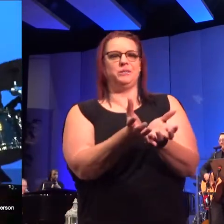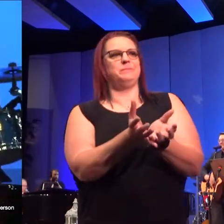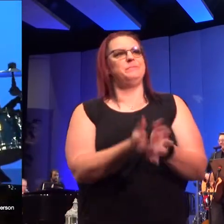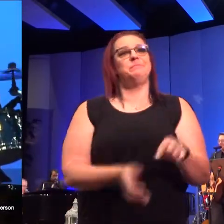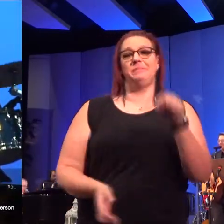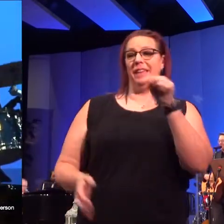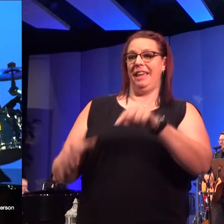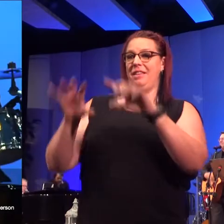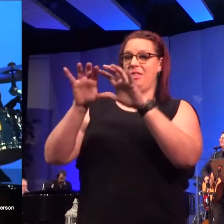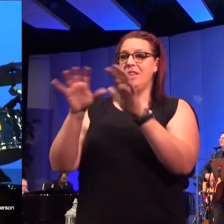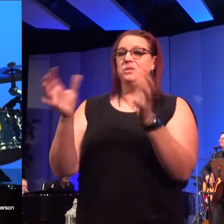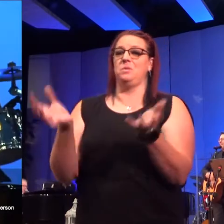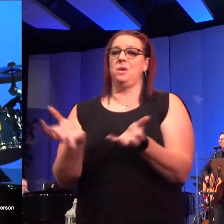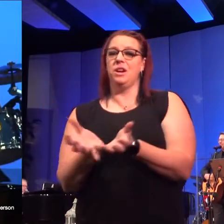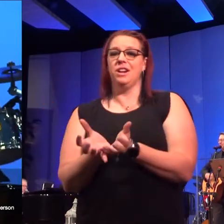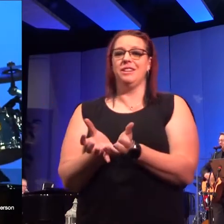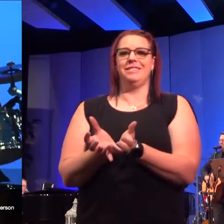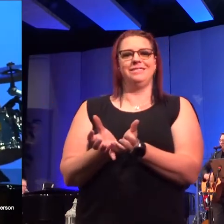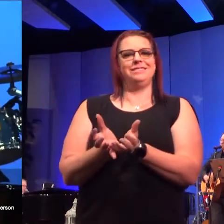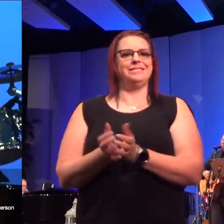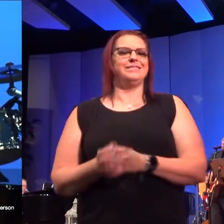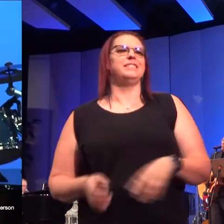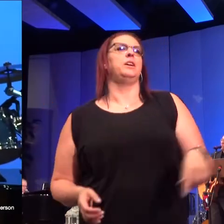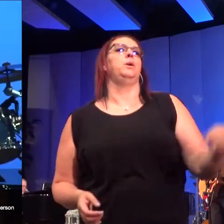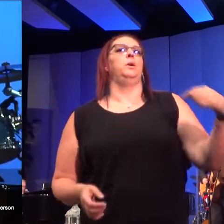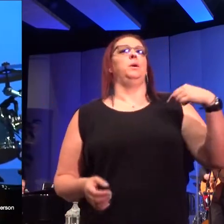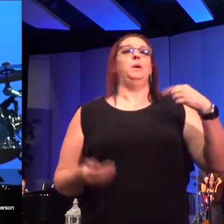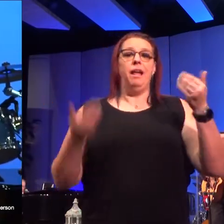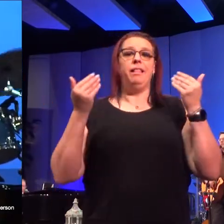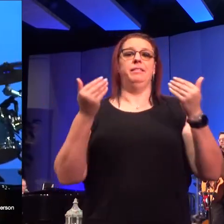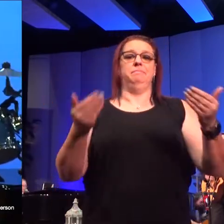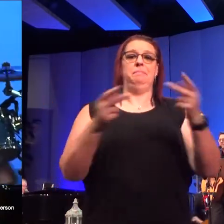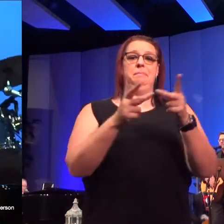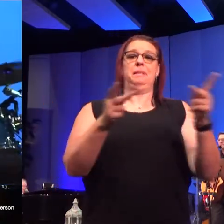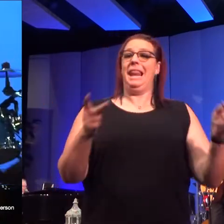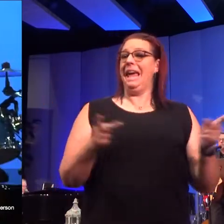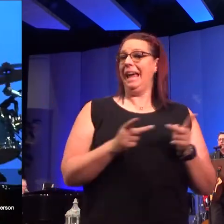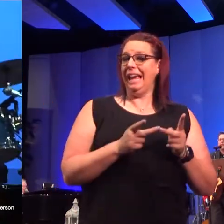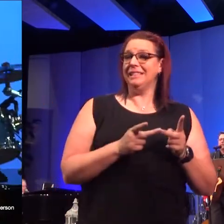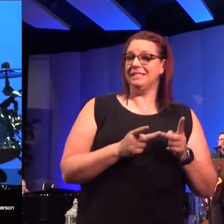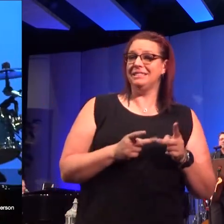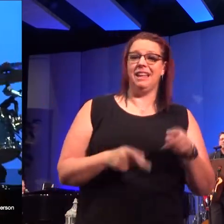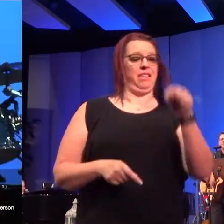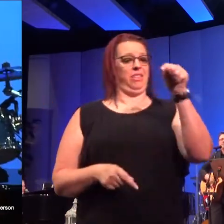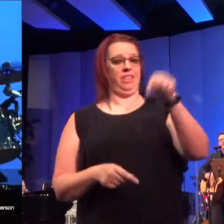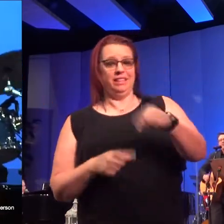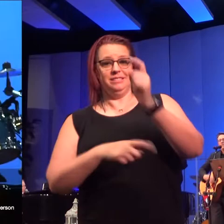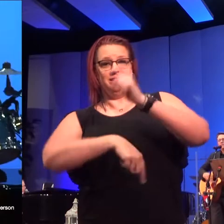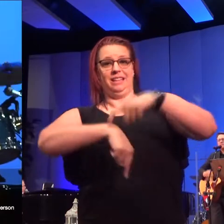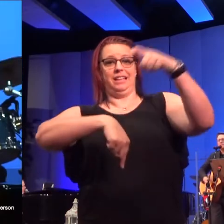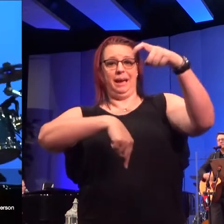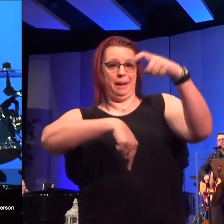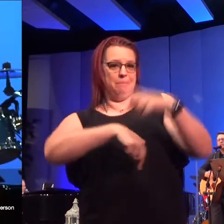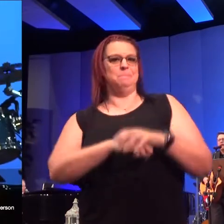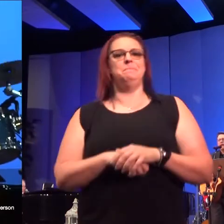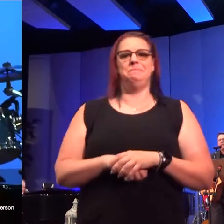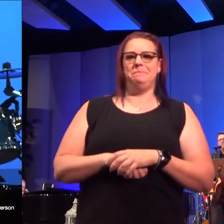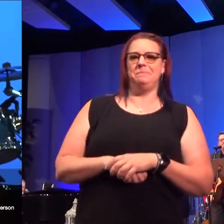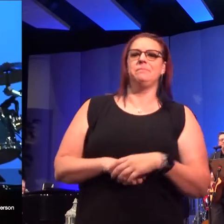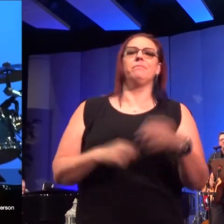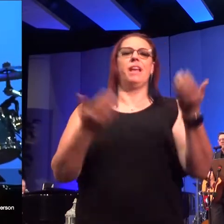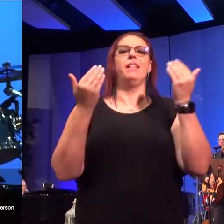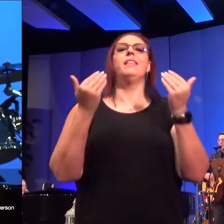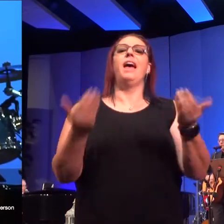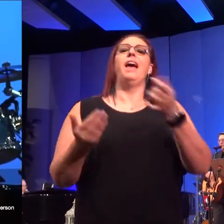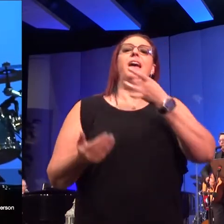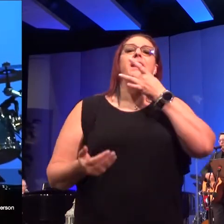In this world. In this world. This is the place. This is the time.